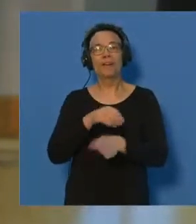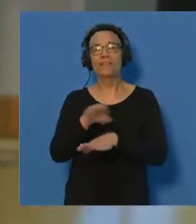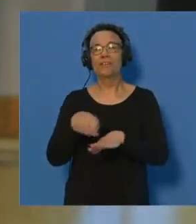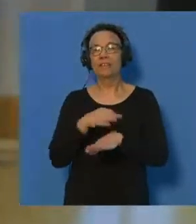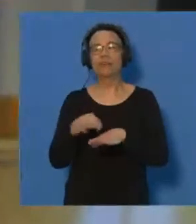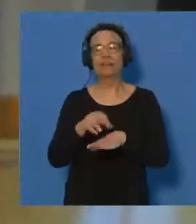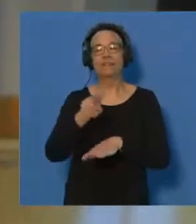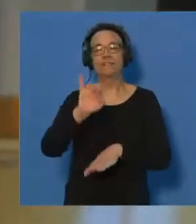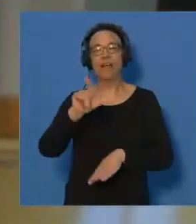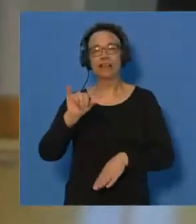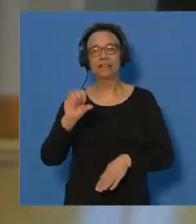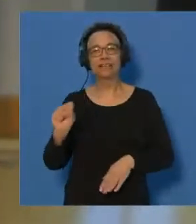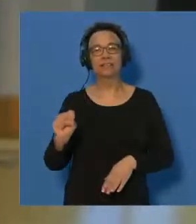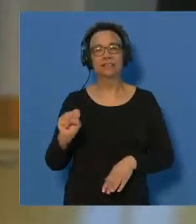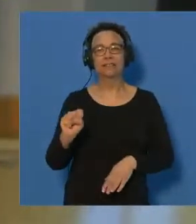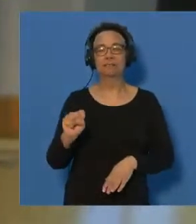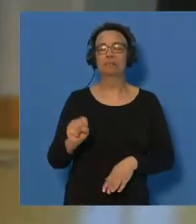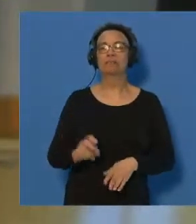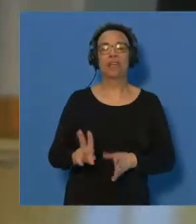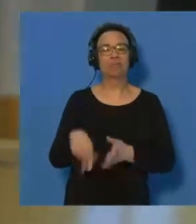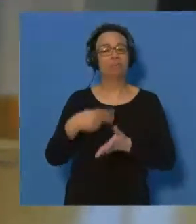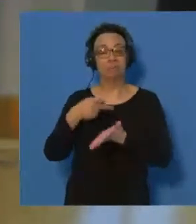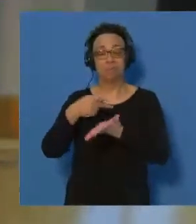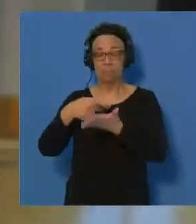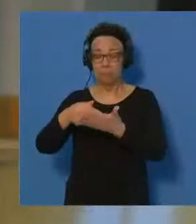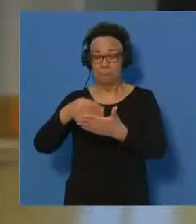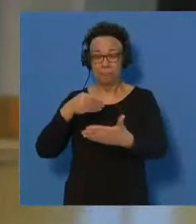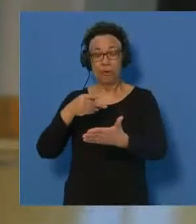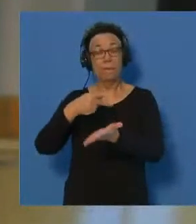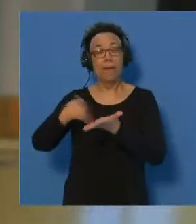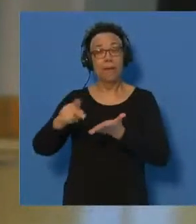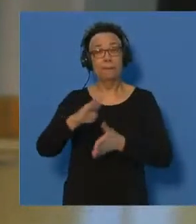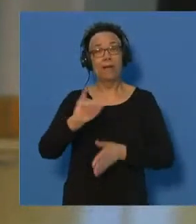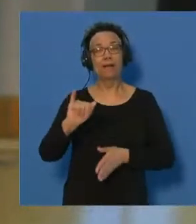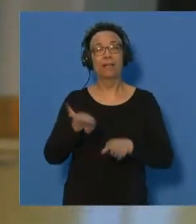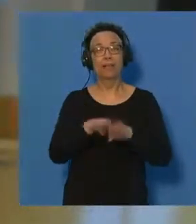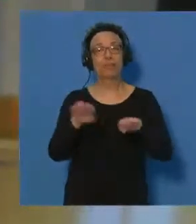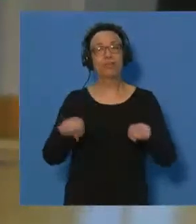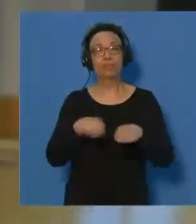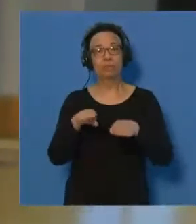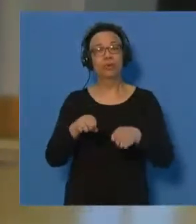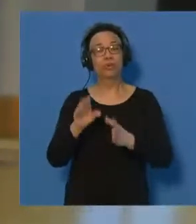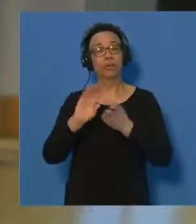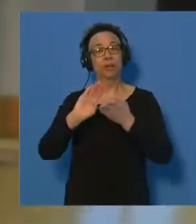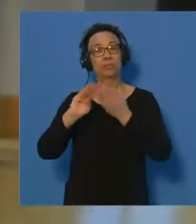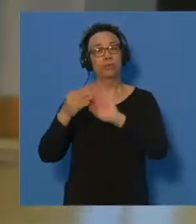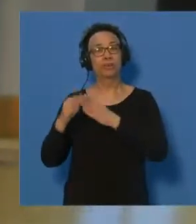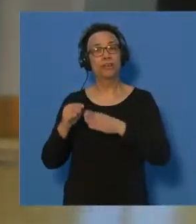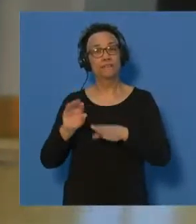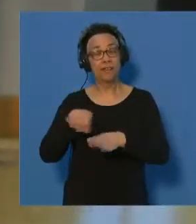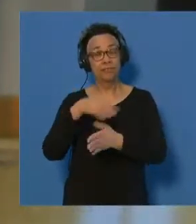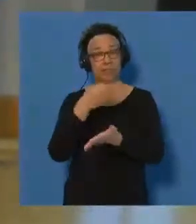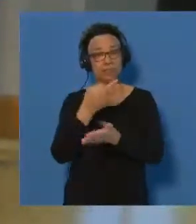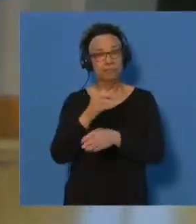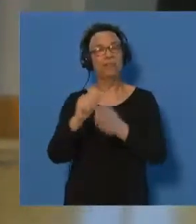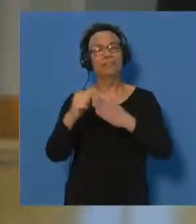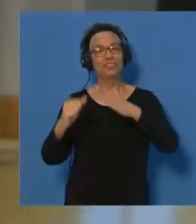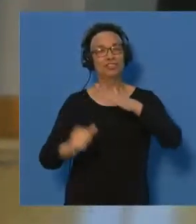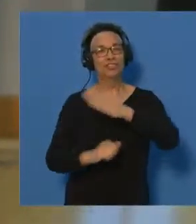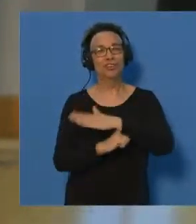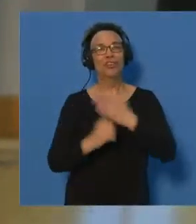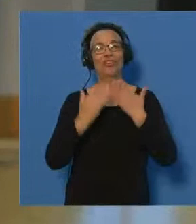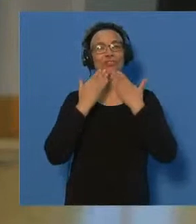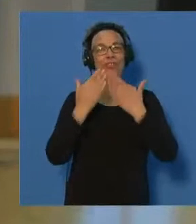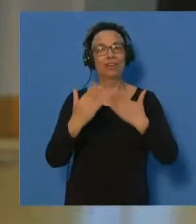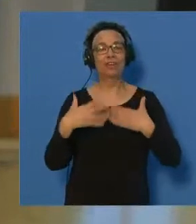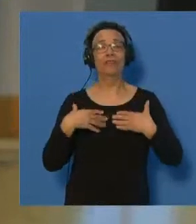the assigned account by the Bermuda Community Foundation. Thank you also to the Bermuda Health Council for helping to